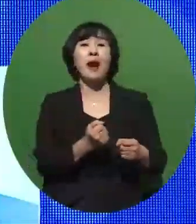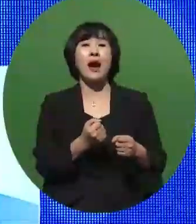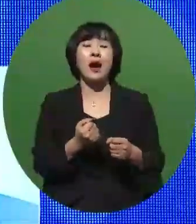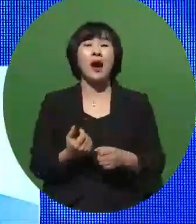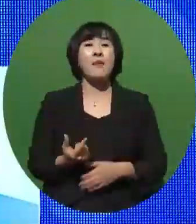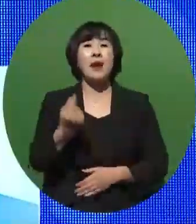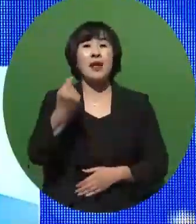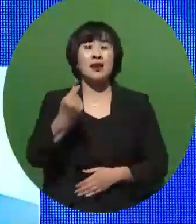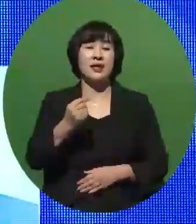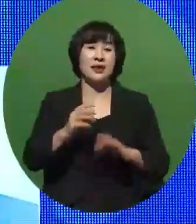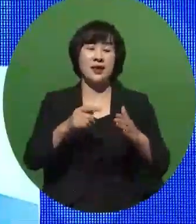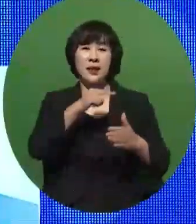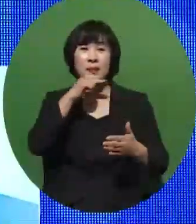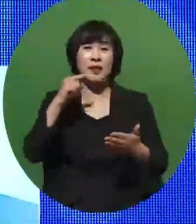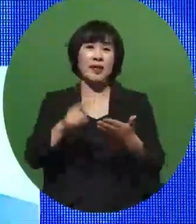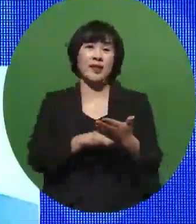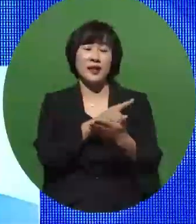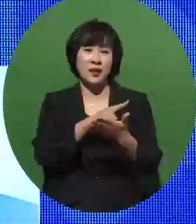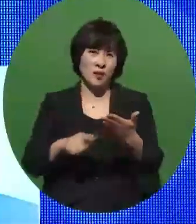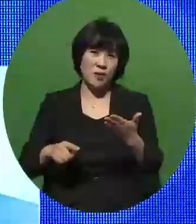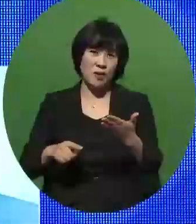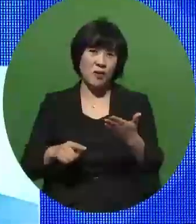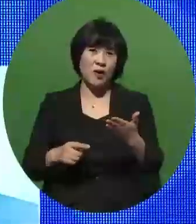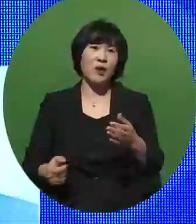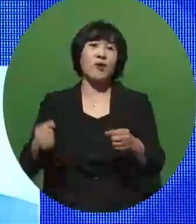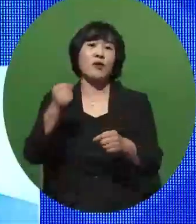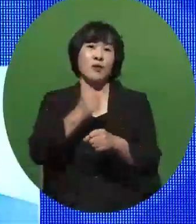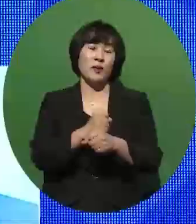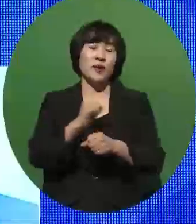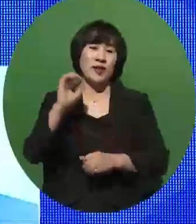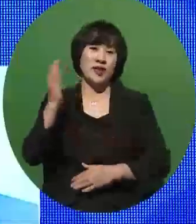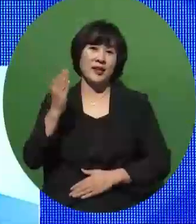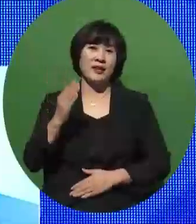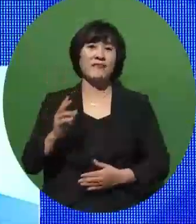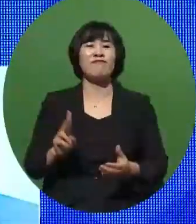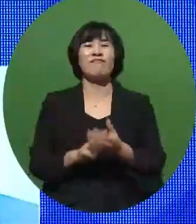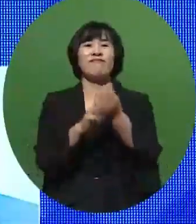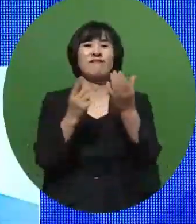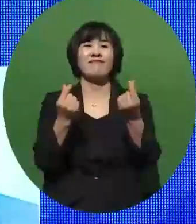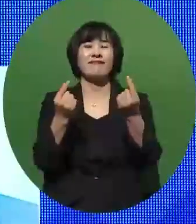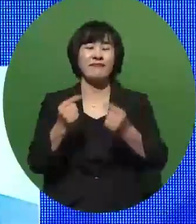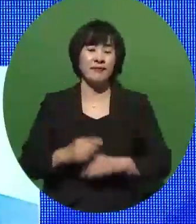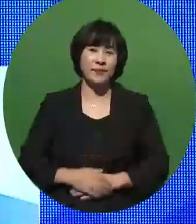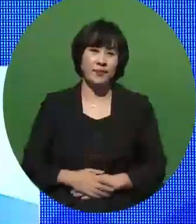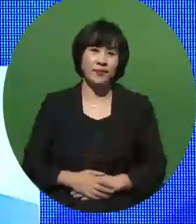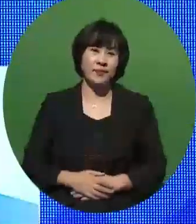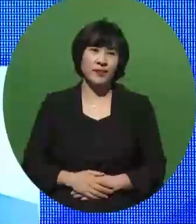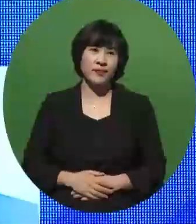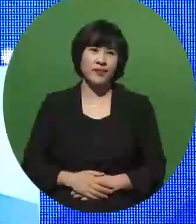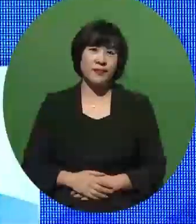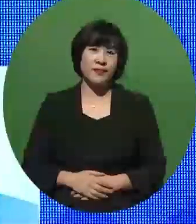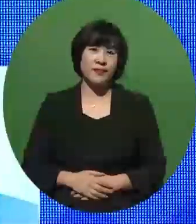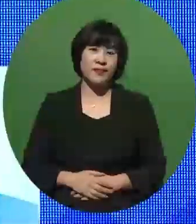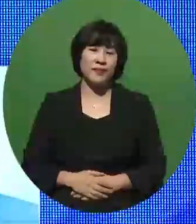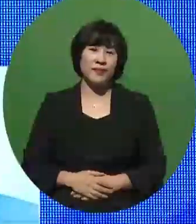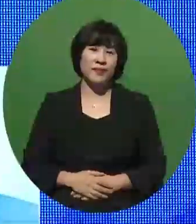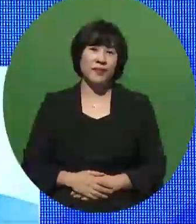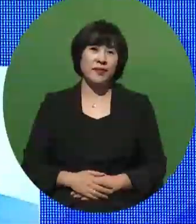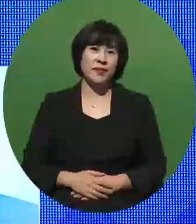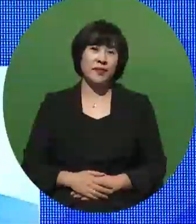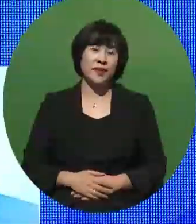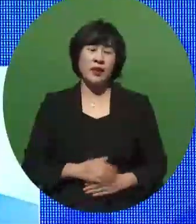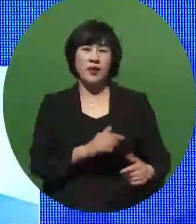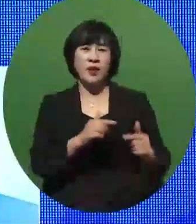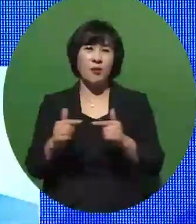During the IMF crisis, he created a miracle which led the country to repay all the loans 3 years ahead of schedule and overcome the